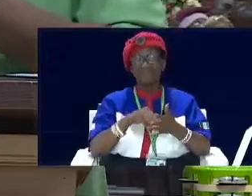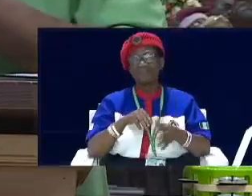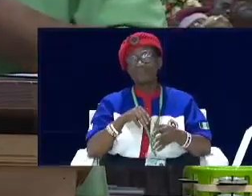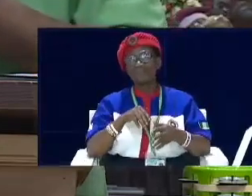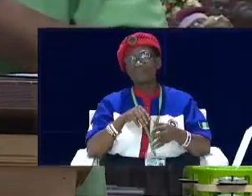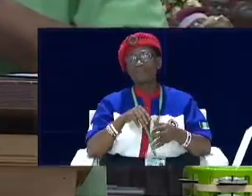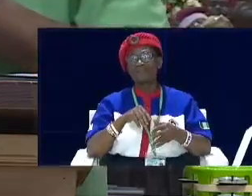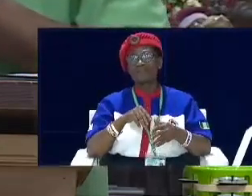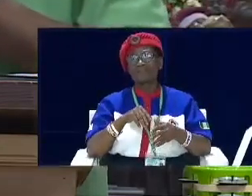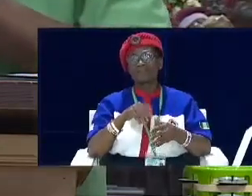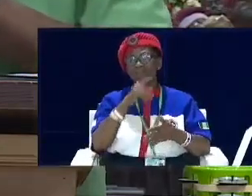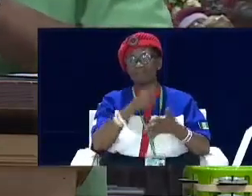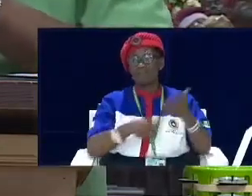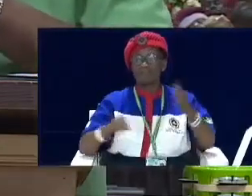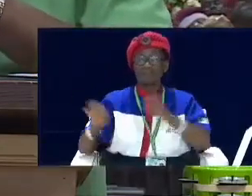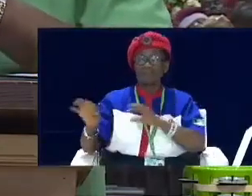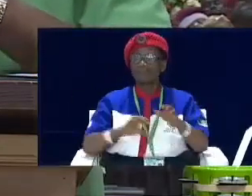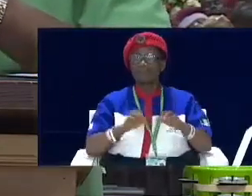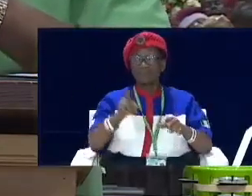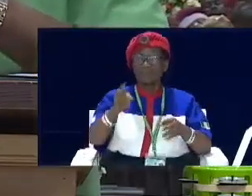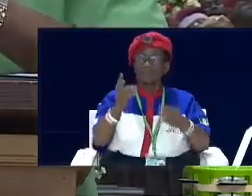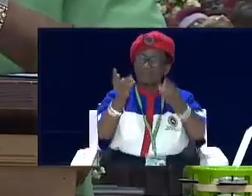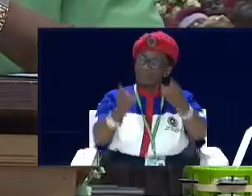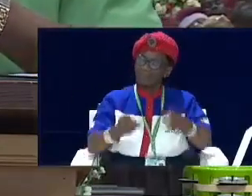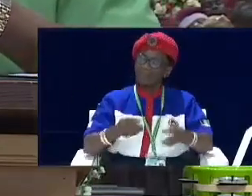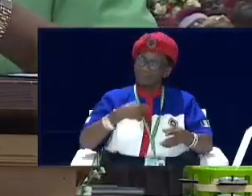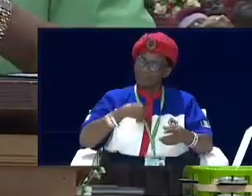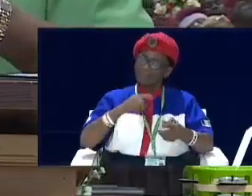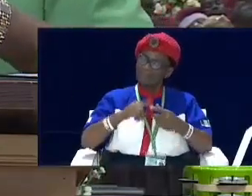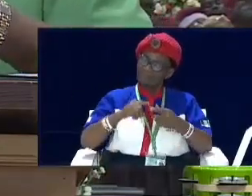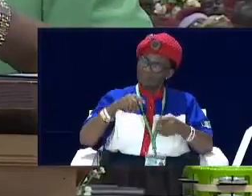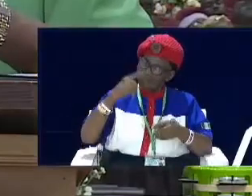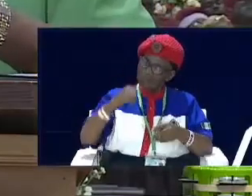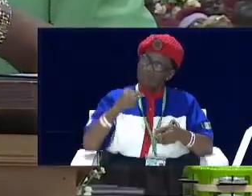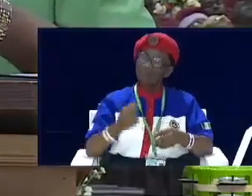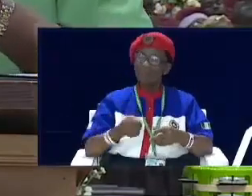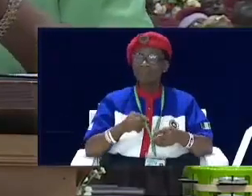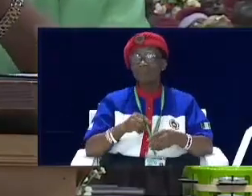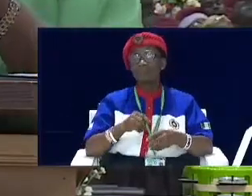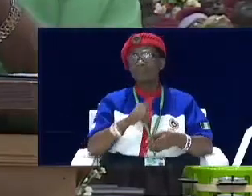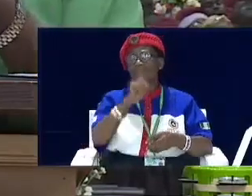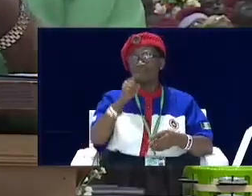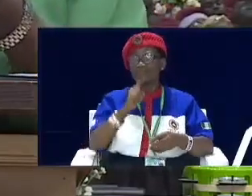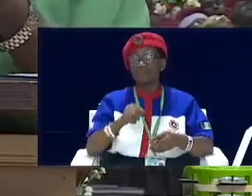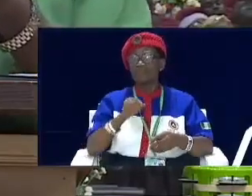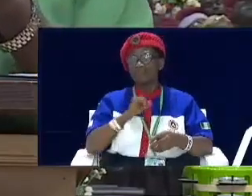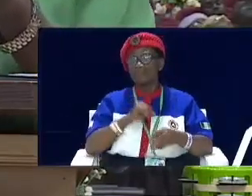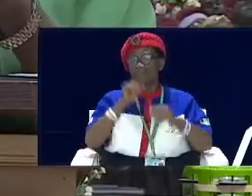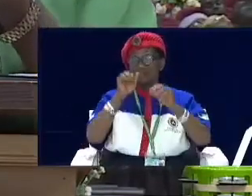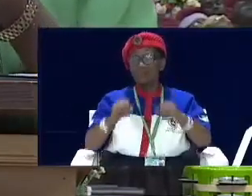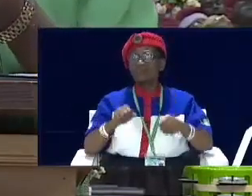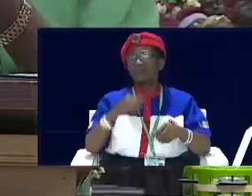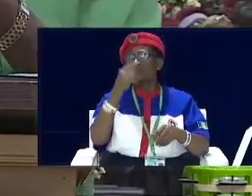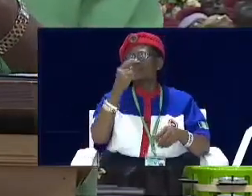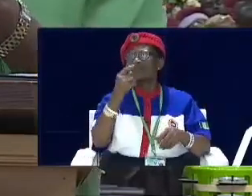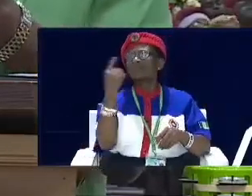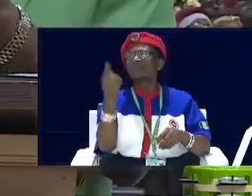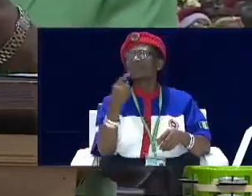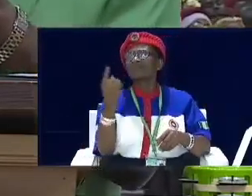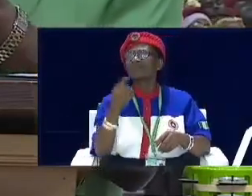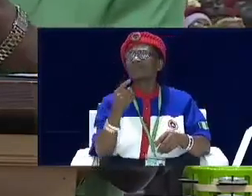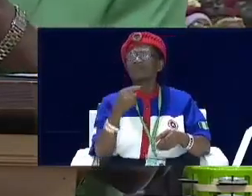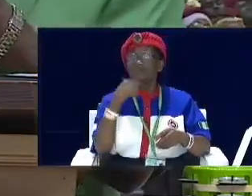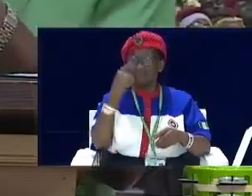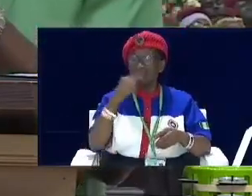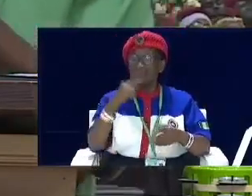What do you want me to say? Say wo fe ma sunkun ni abi ki lo fe ki so? I can only say what God has me to say. Ohun to Olorun ba so